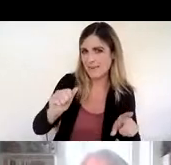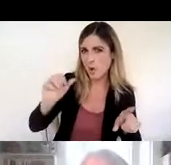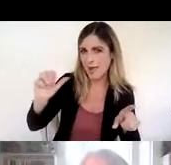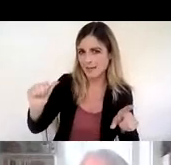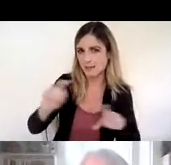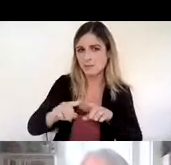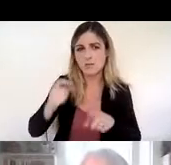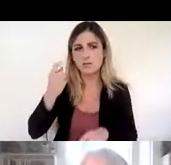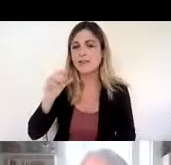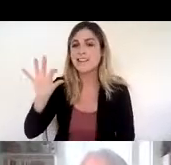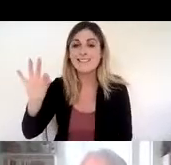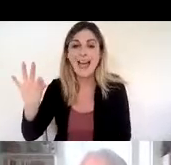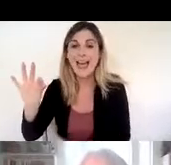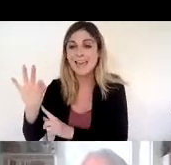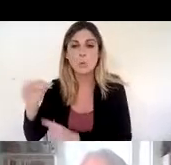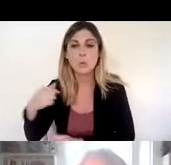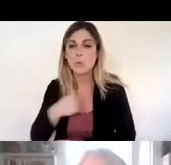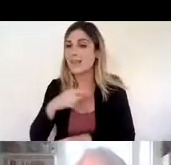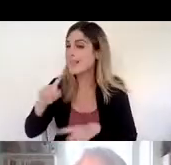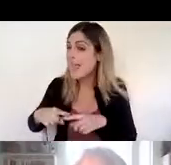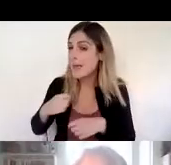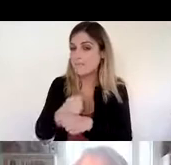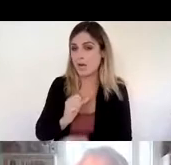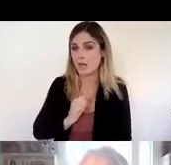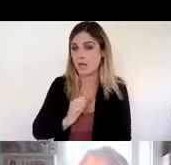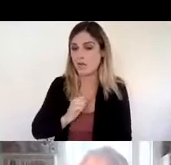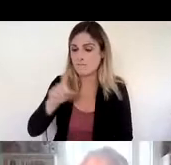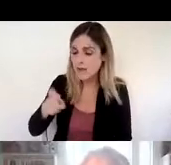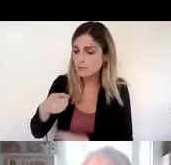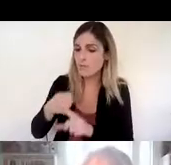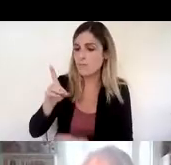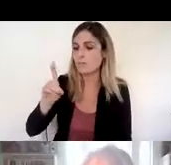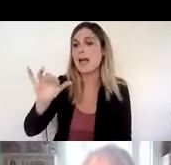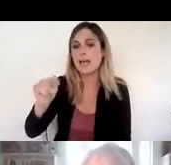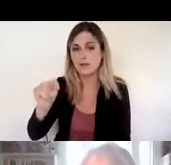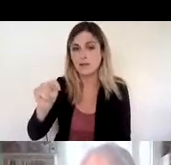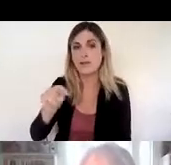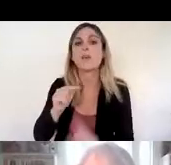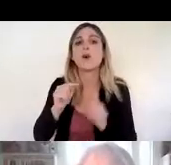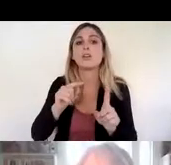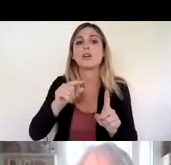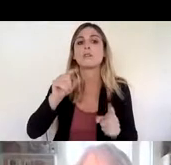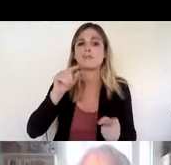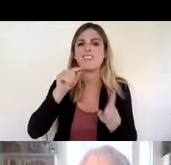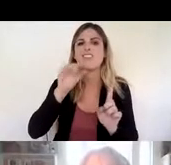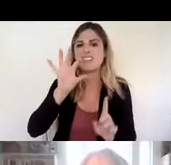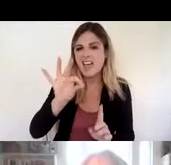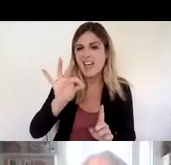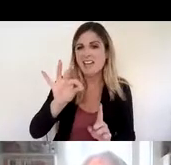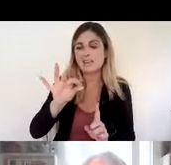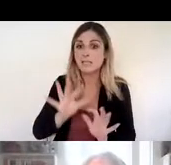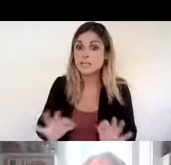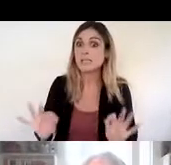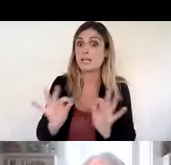we cannot make. We can't synthesize them, and so they have to come from the diet. And these are the nine essential amino acids.